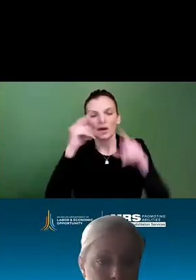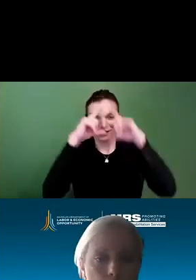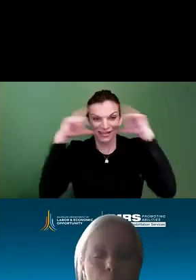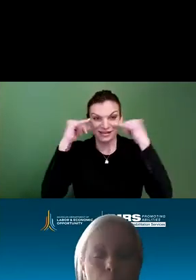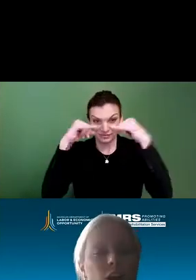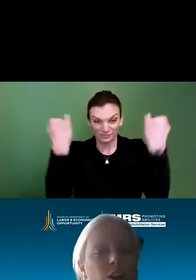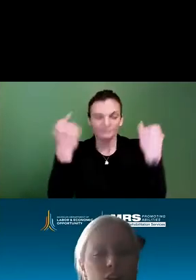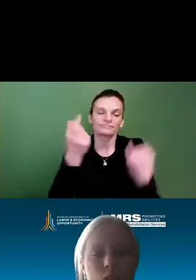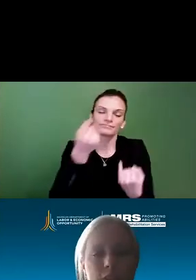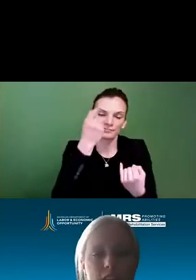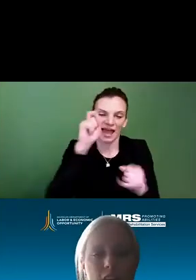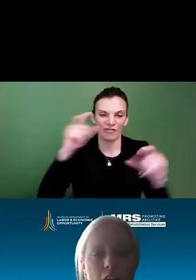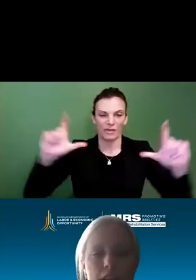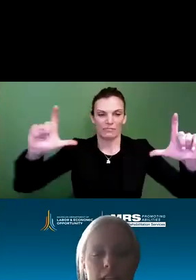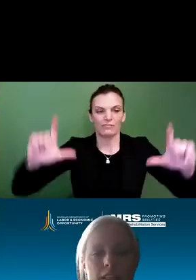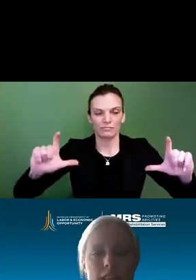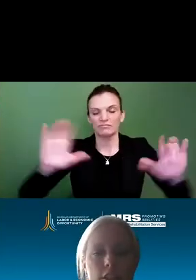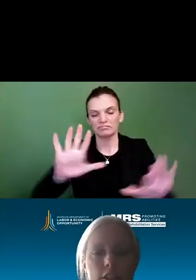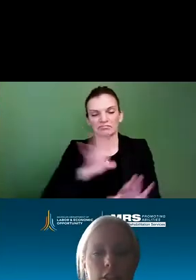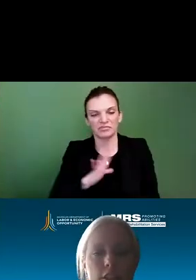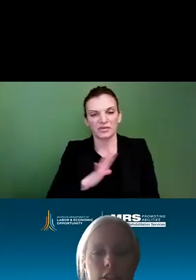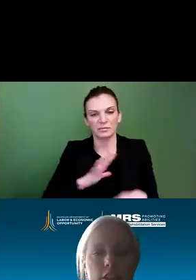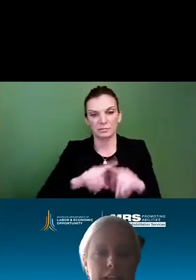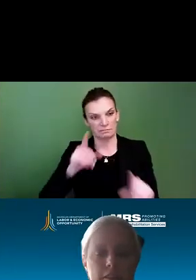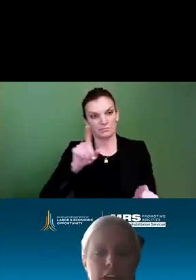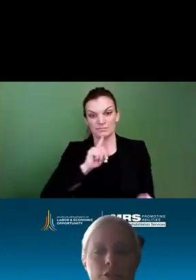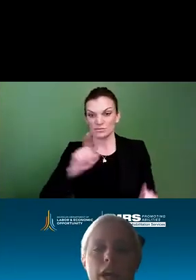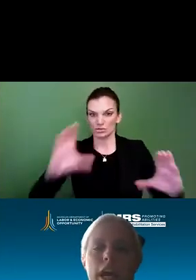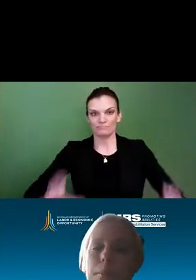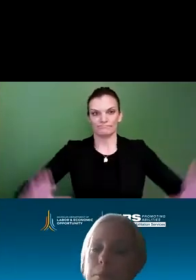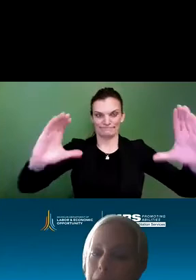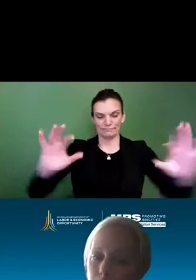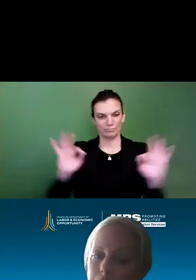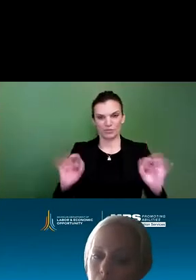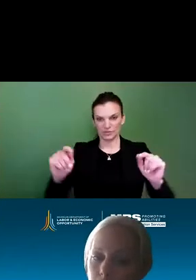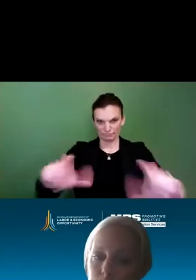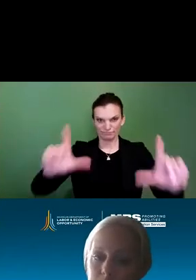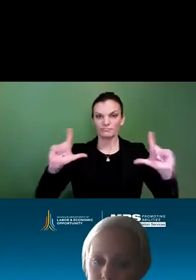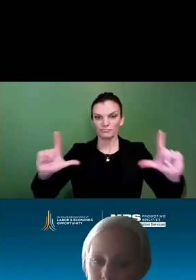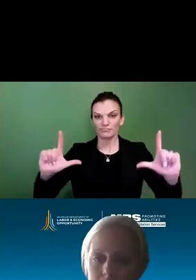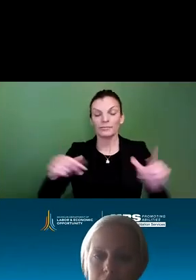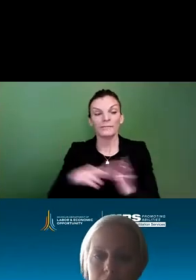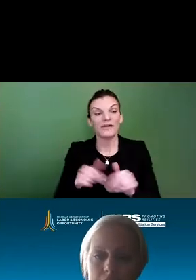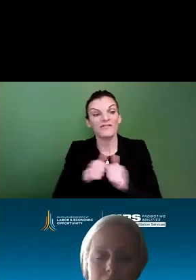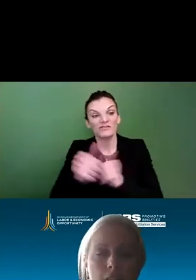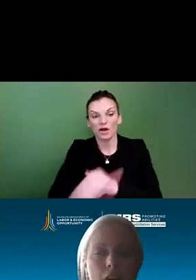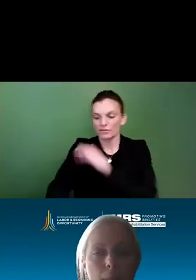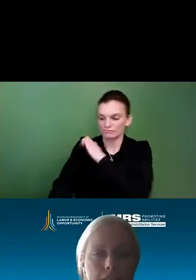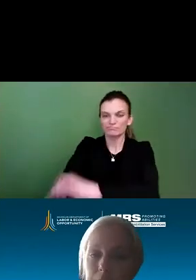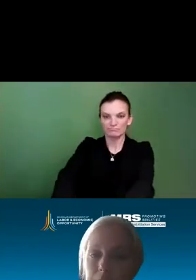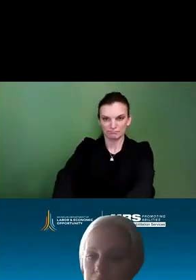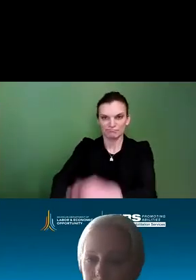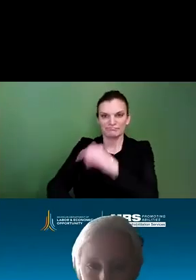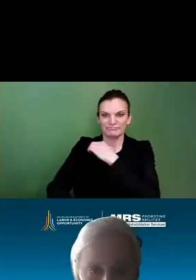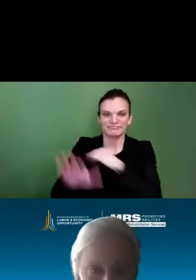glasses. But a good rule of thumb is that it should be directly in front of you and about an arm's length distance. That